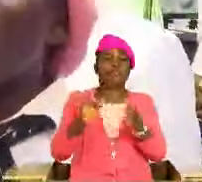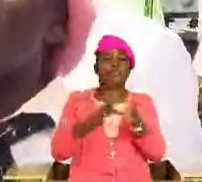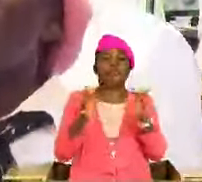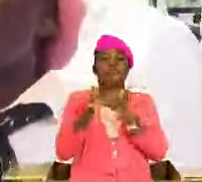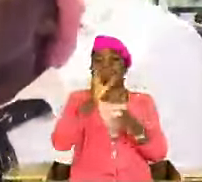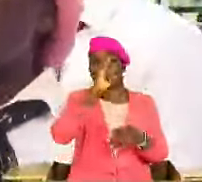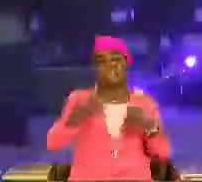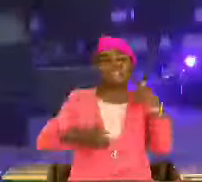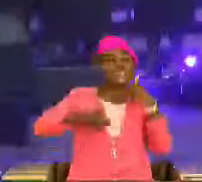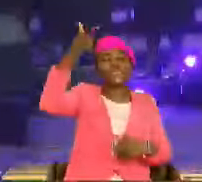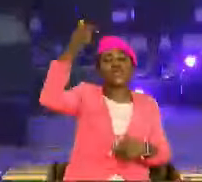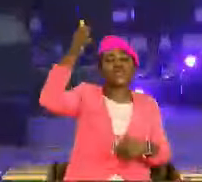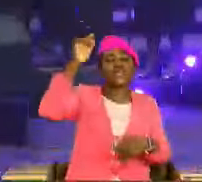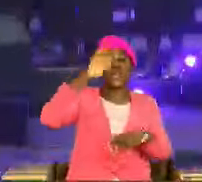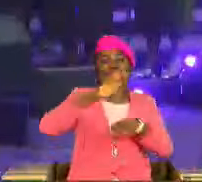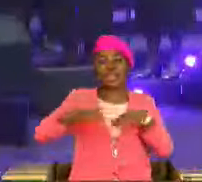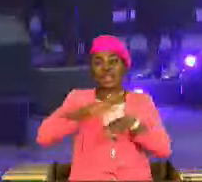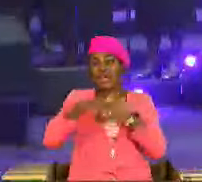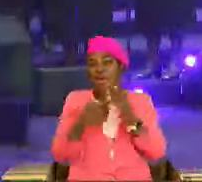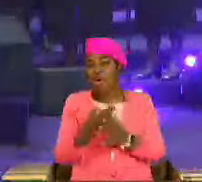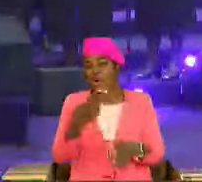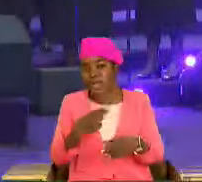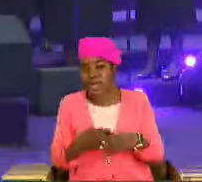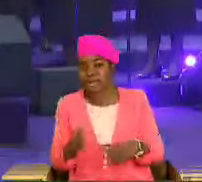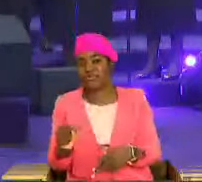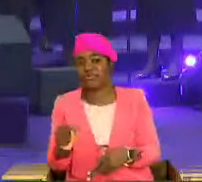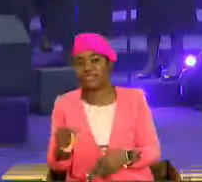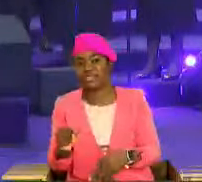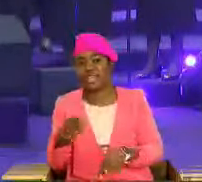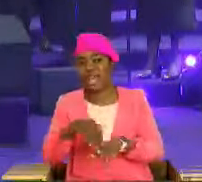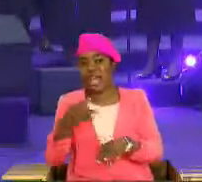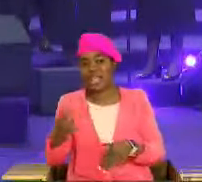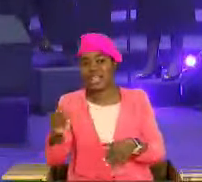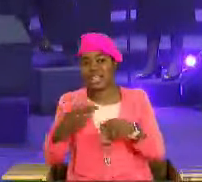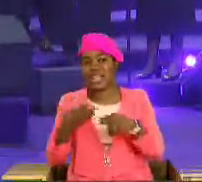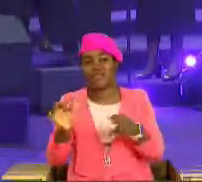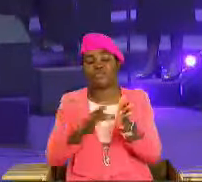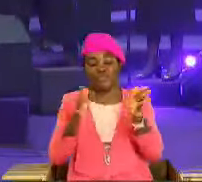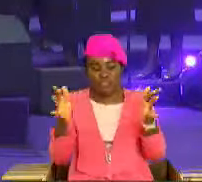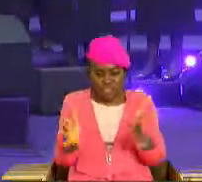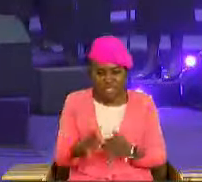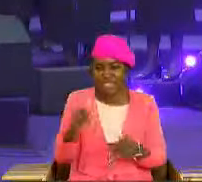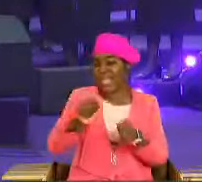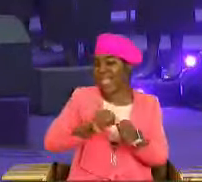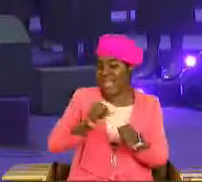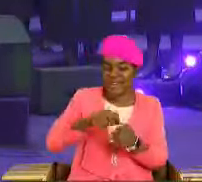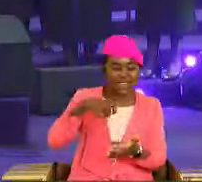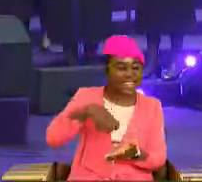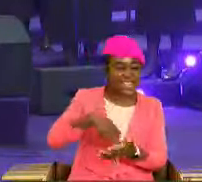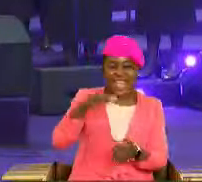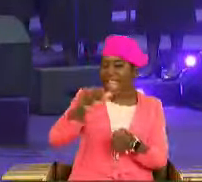J at the name at the name of Jesus every